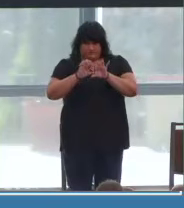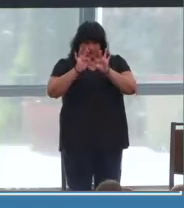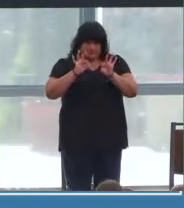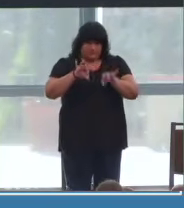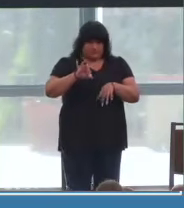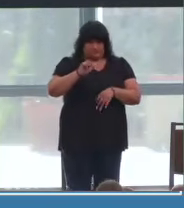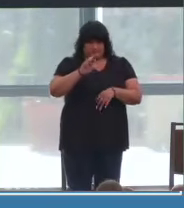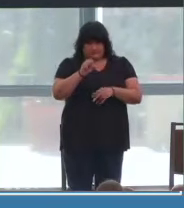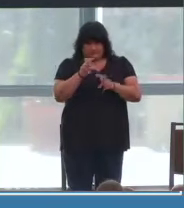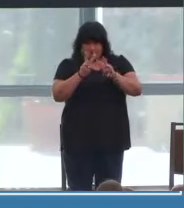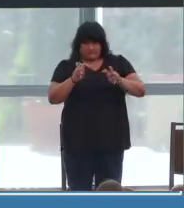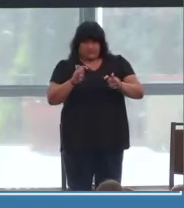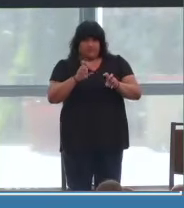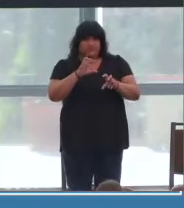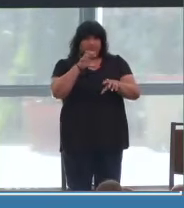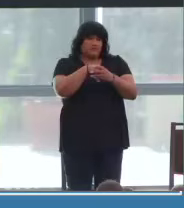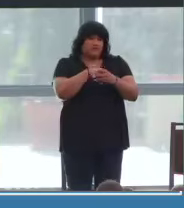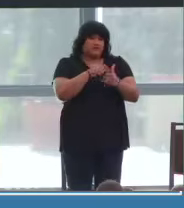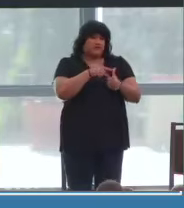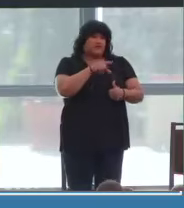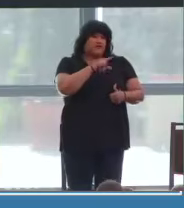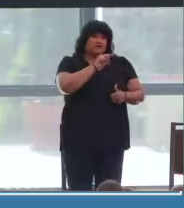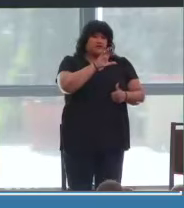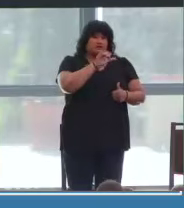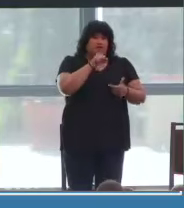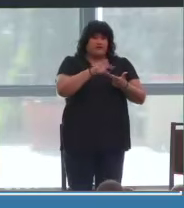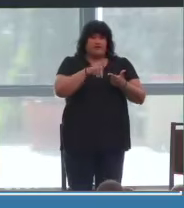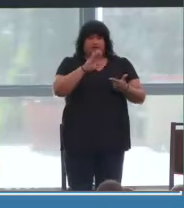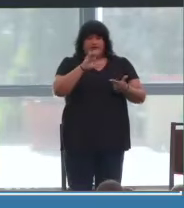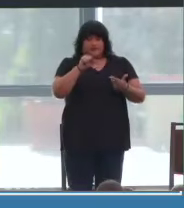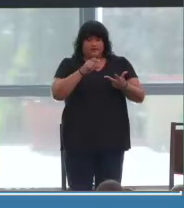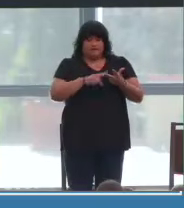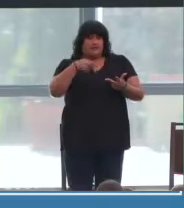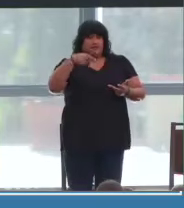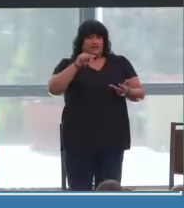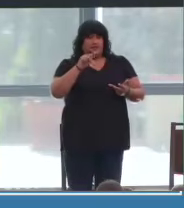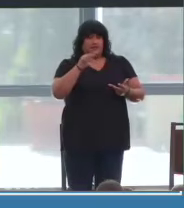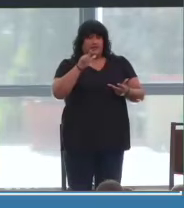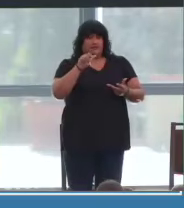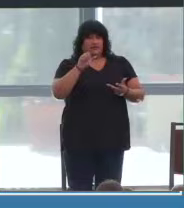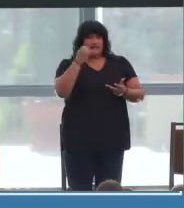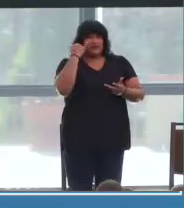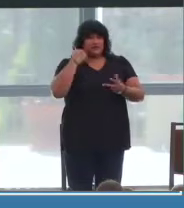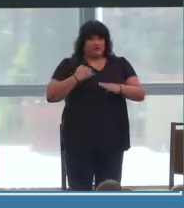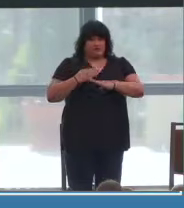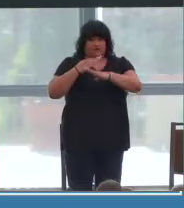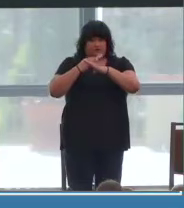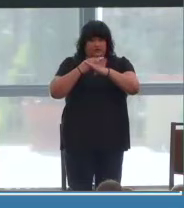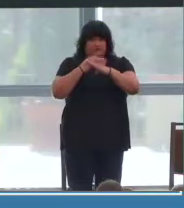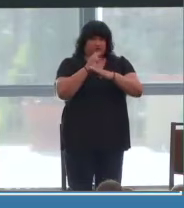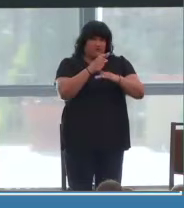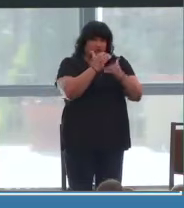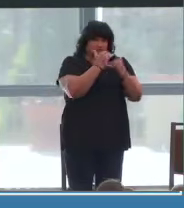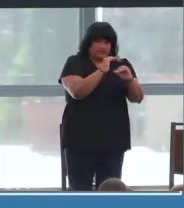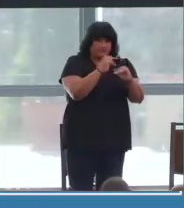on our B cells, on our T cells, or on our platelets. And if we inhibit or block it, we make a big